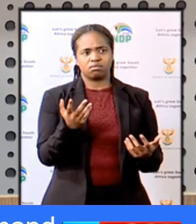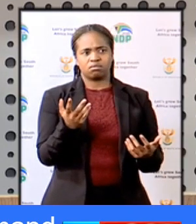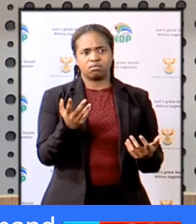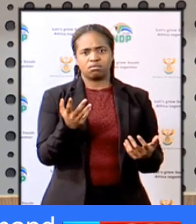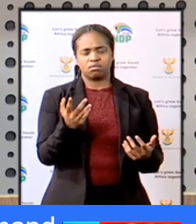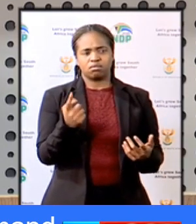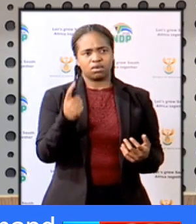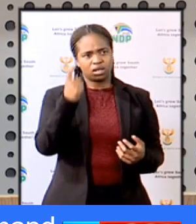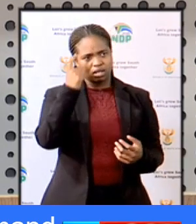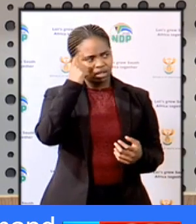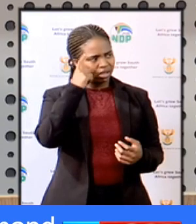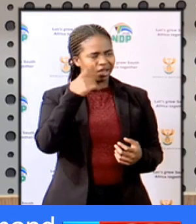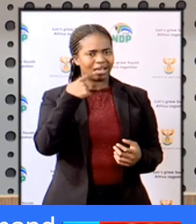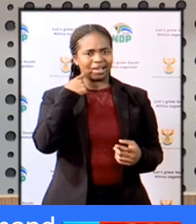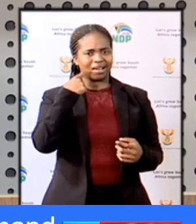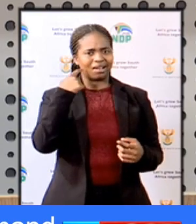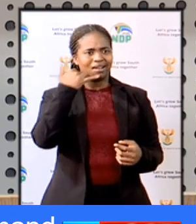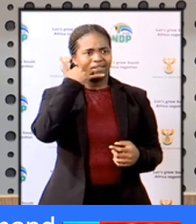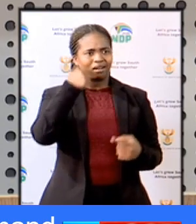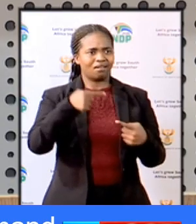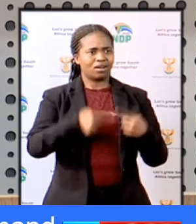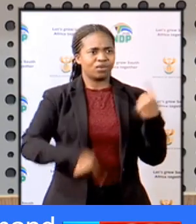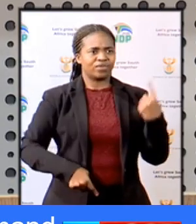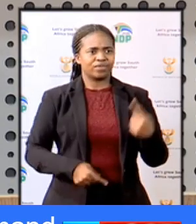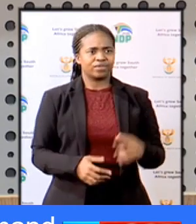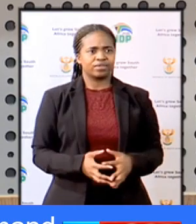think the caller got cut off.